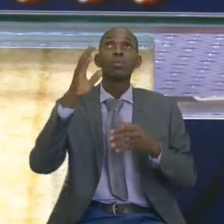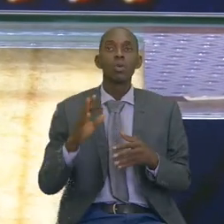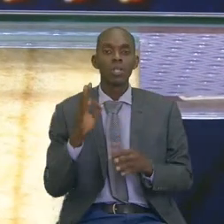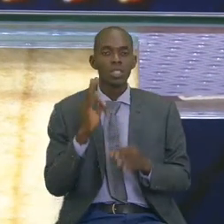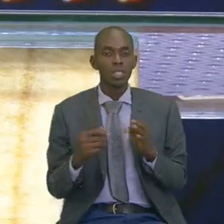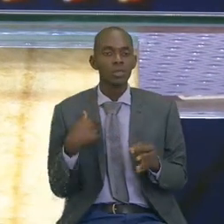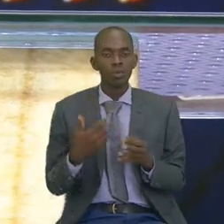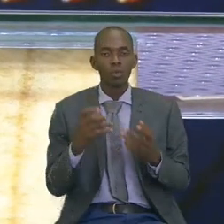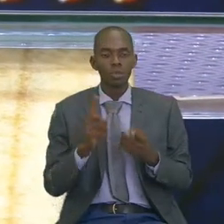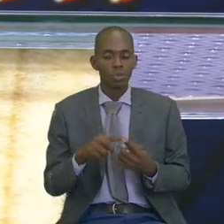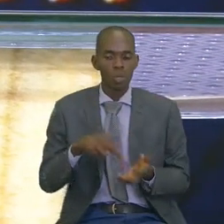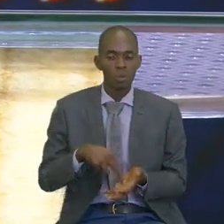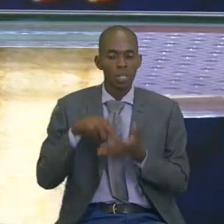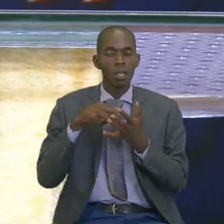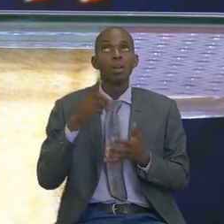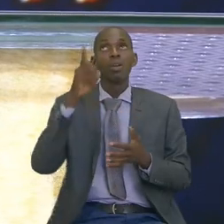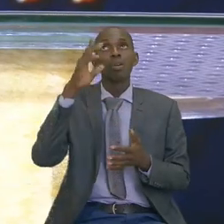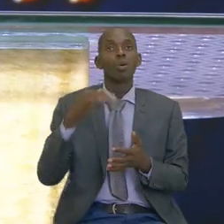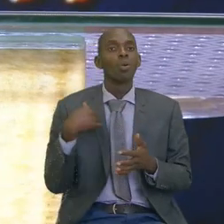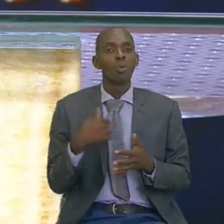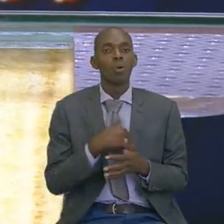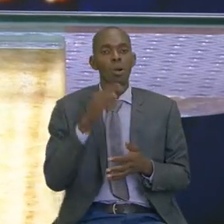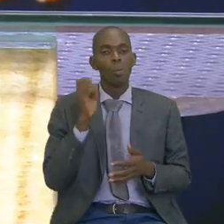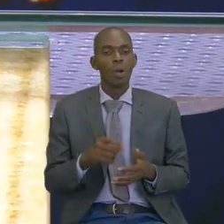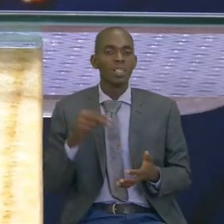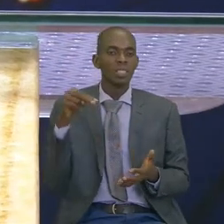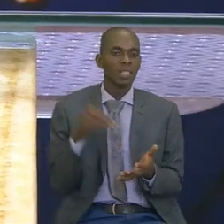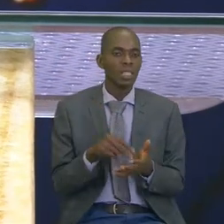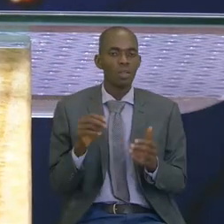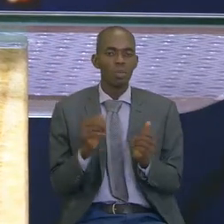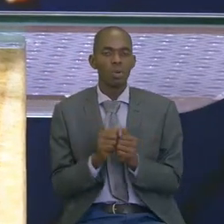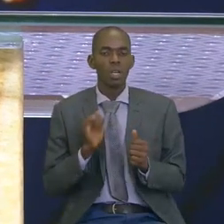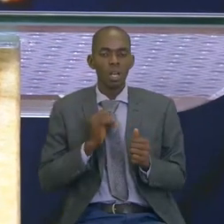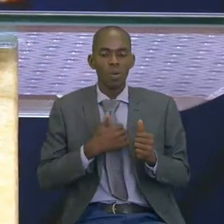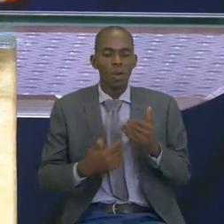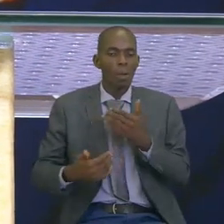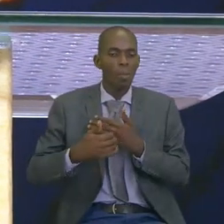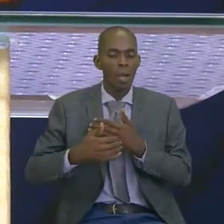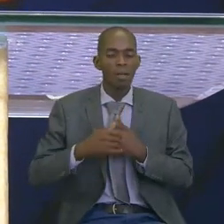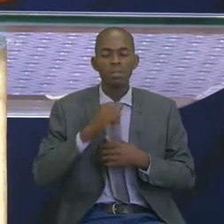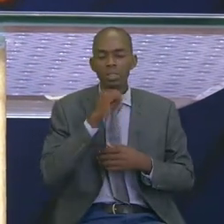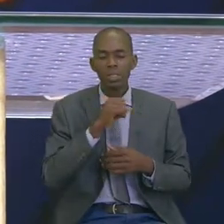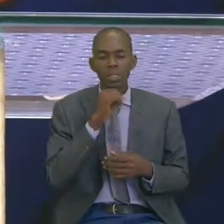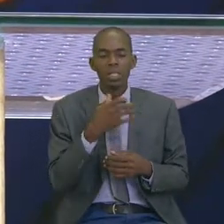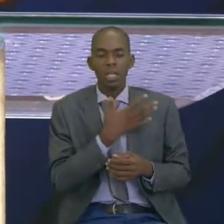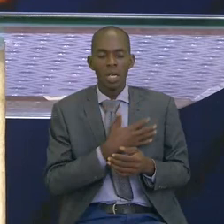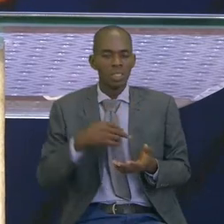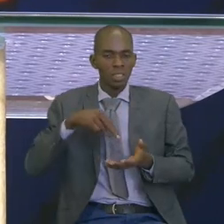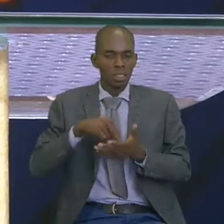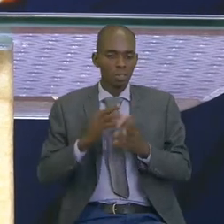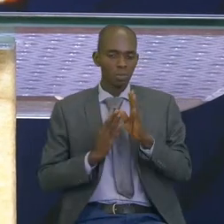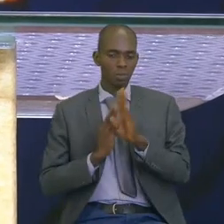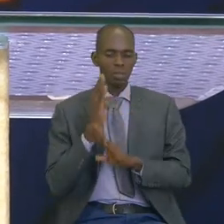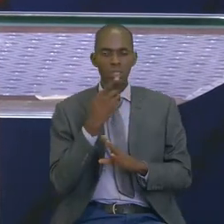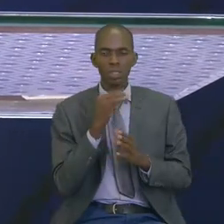must stand with our backbone. And when you stand with your backbone straight and you say this is the